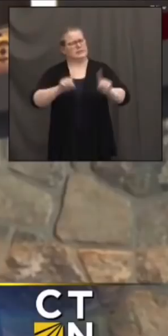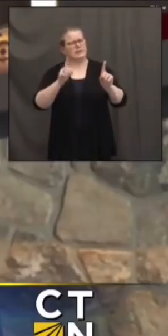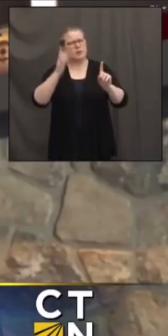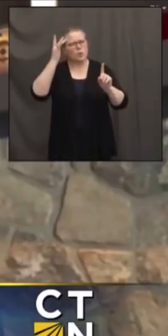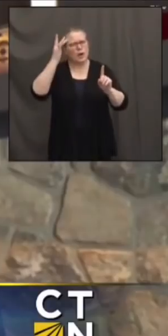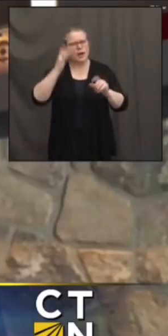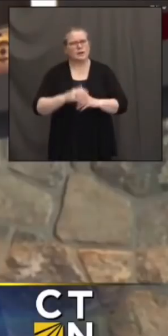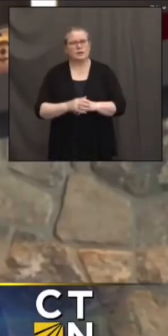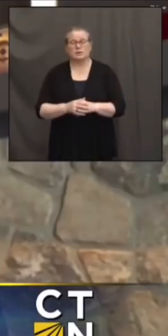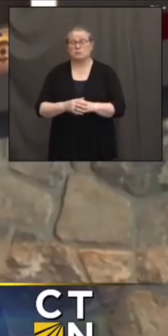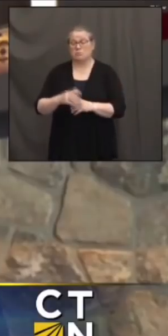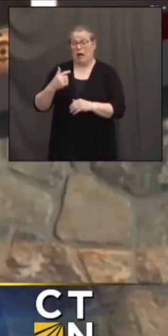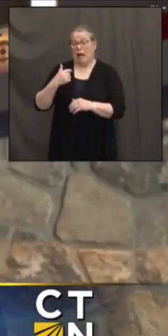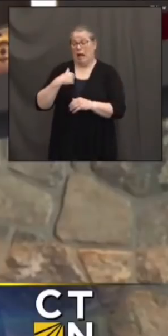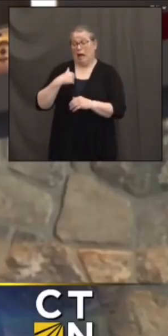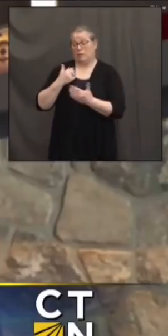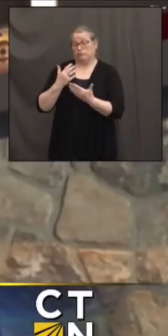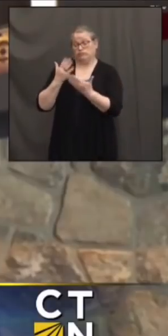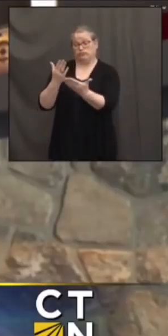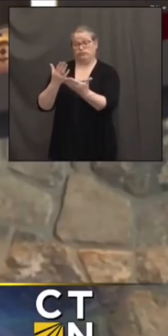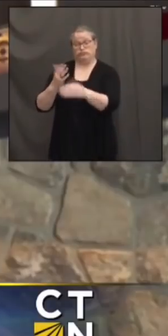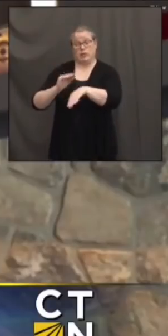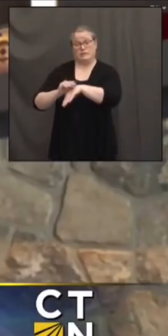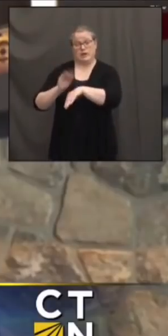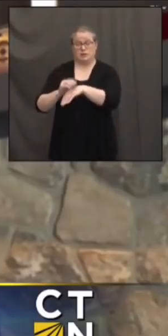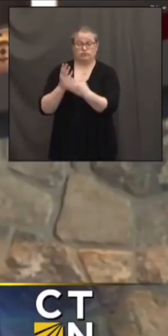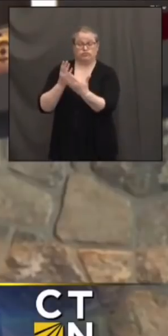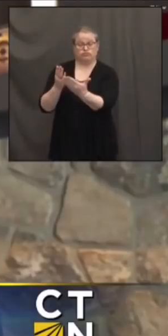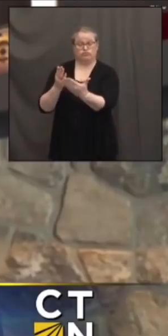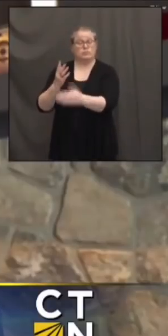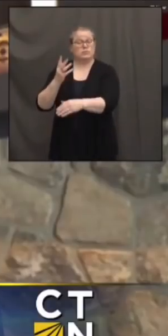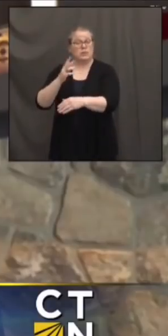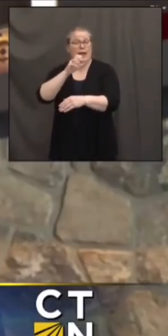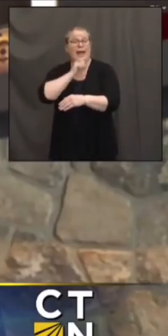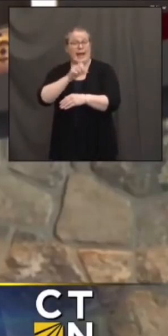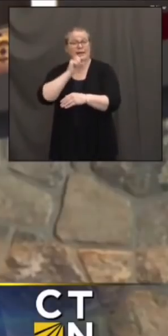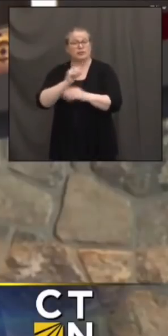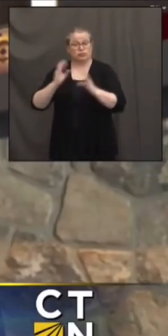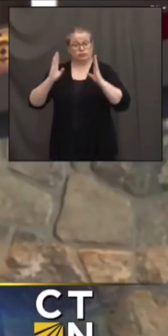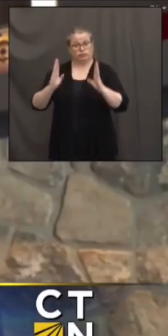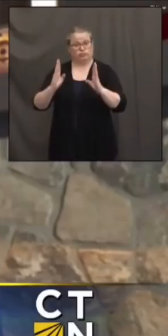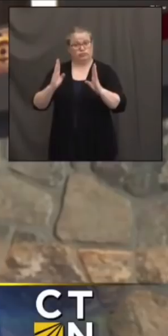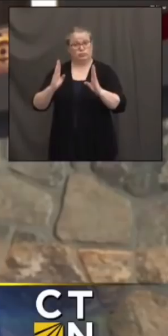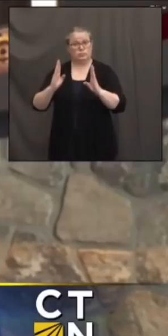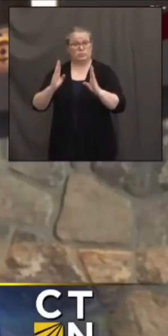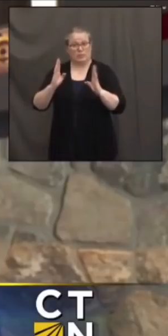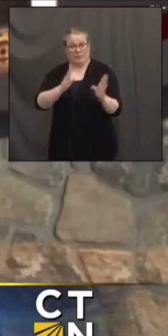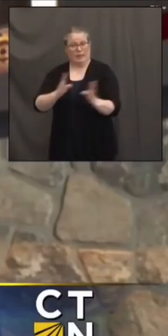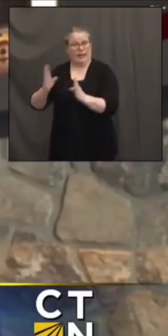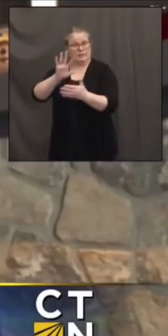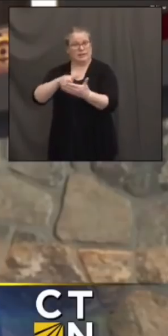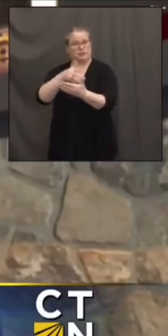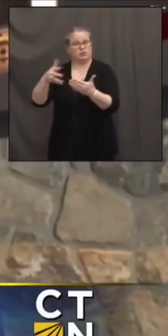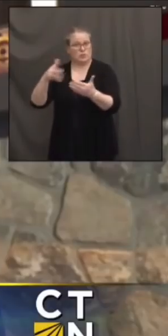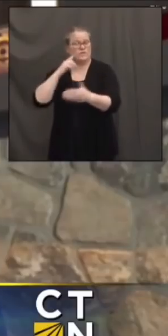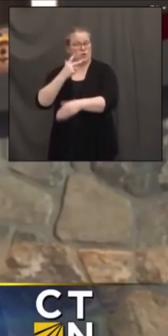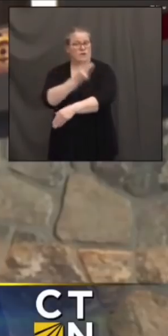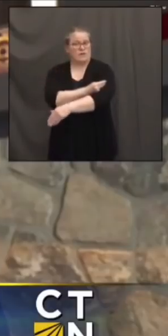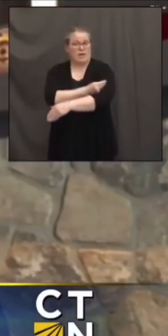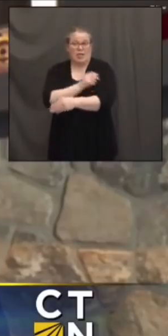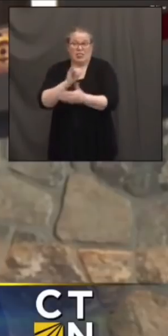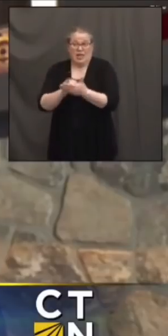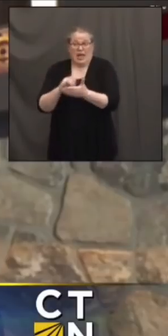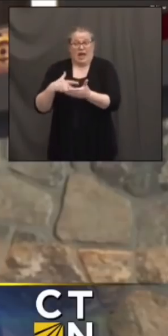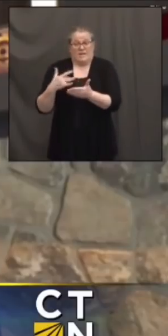efficient way to administer a vaccine schedule that's going to allow you to get vaccine into